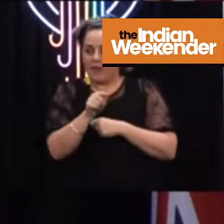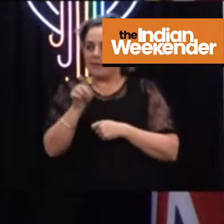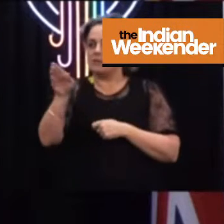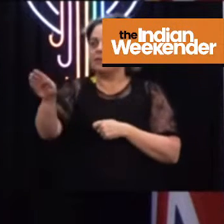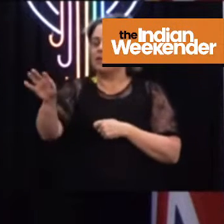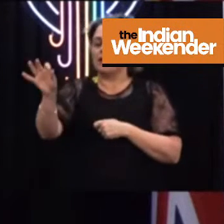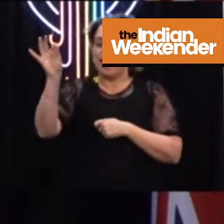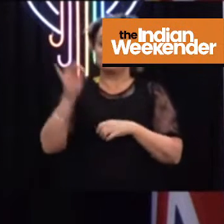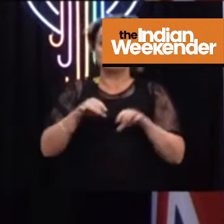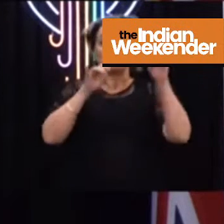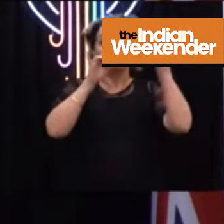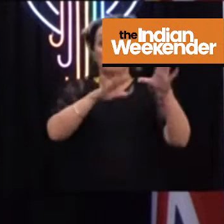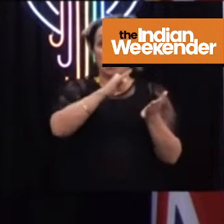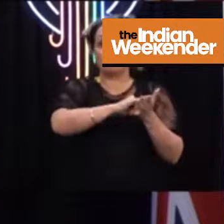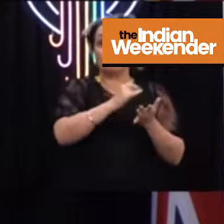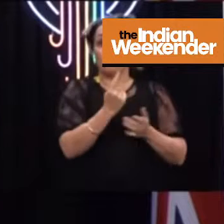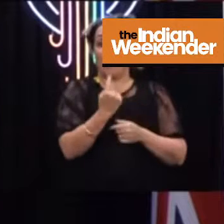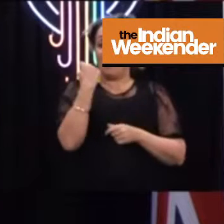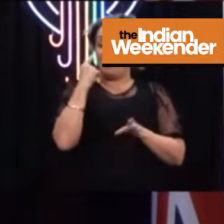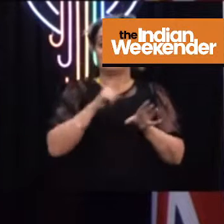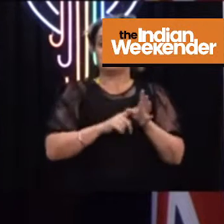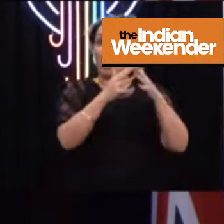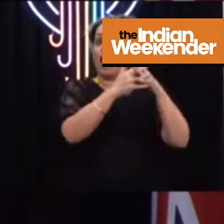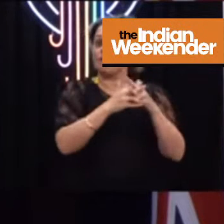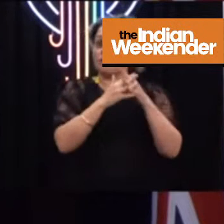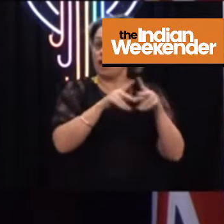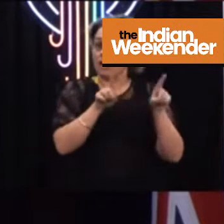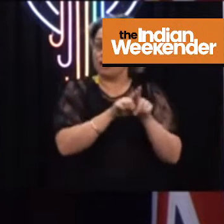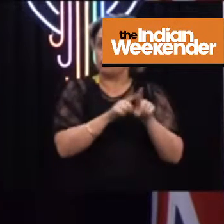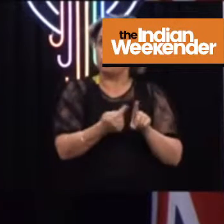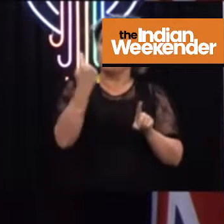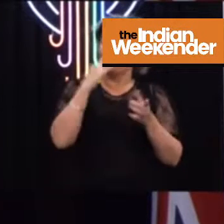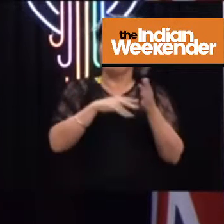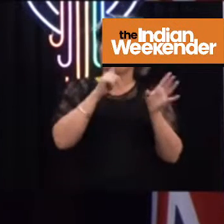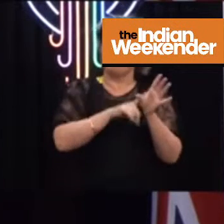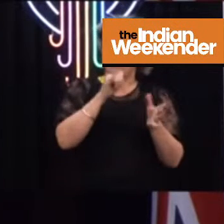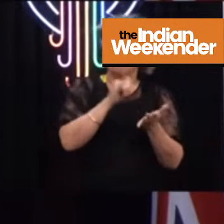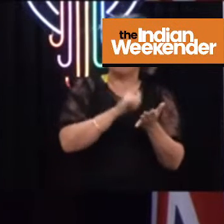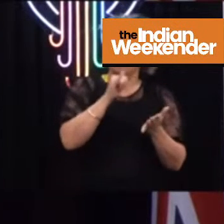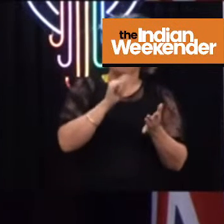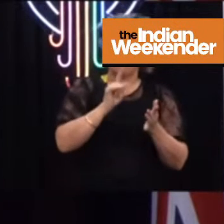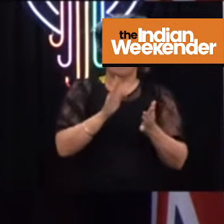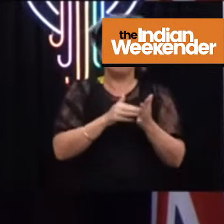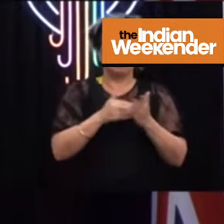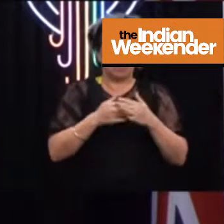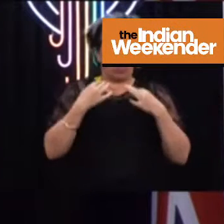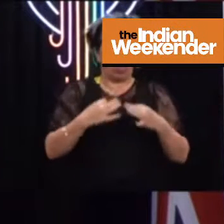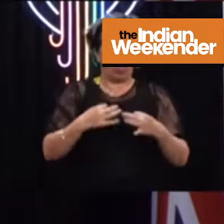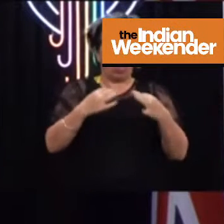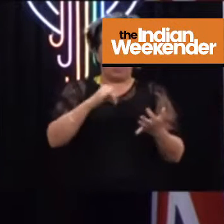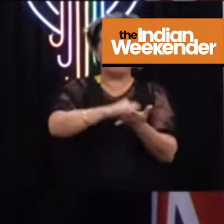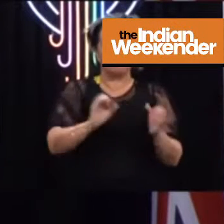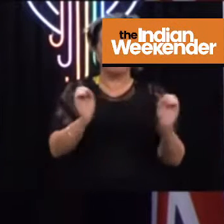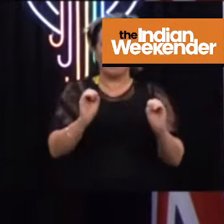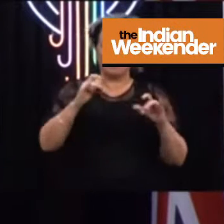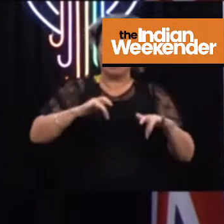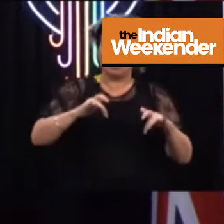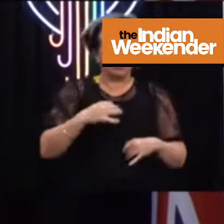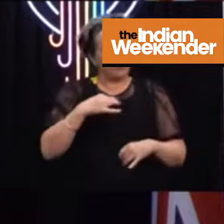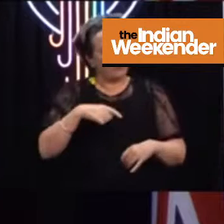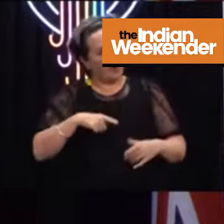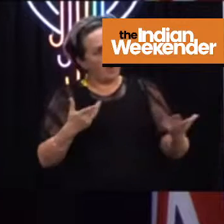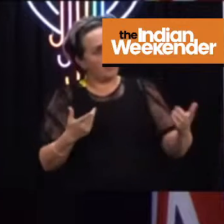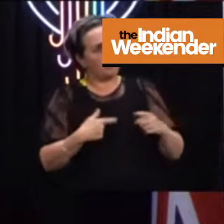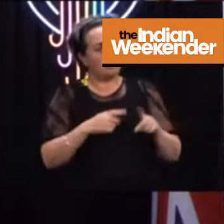one of them last month, and the US approved another one of them back in May. Why is it taking so long to approve them here? I just need to know exactly